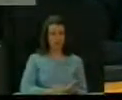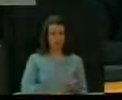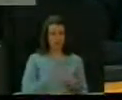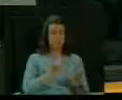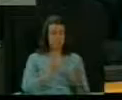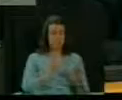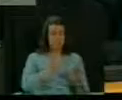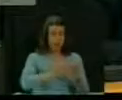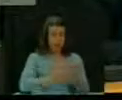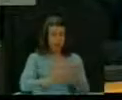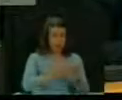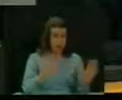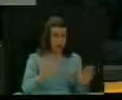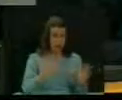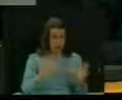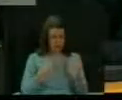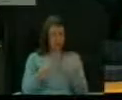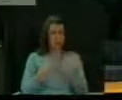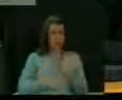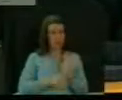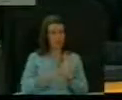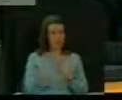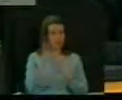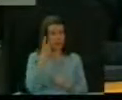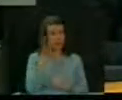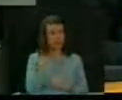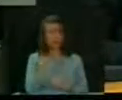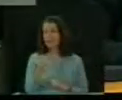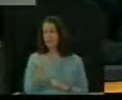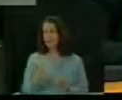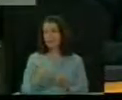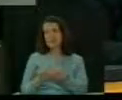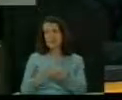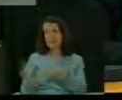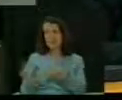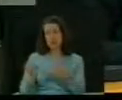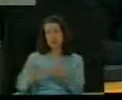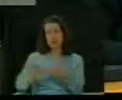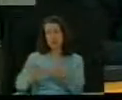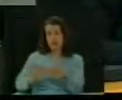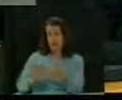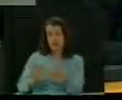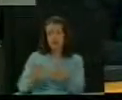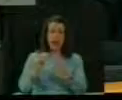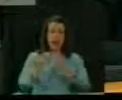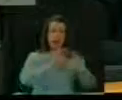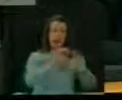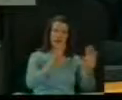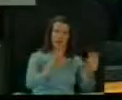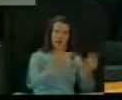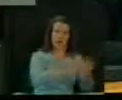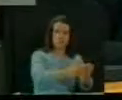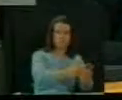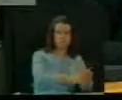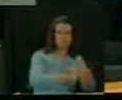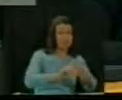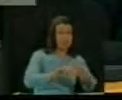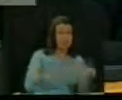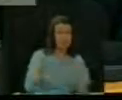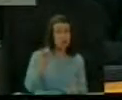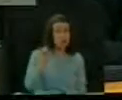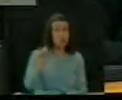clarifying this. And I have the article if you want to see it. There is a difference between exempting and clarifying and improving. Well, now,